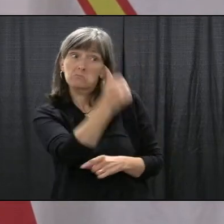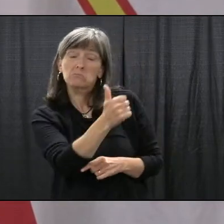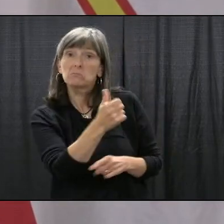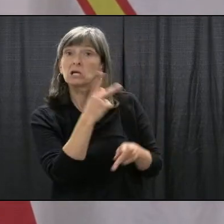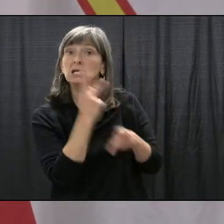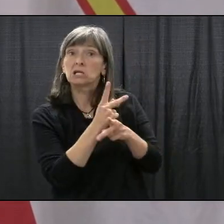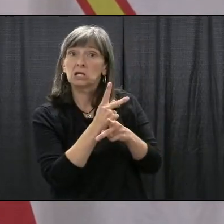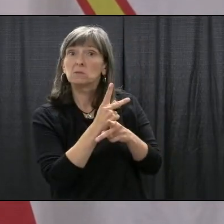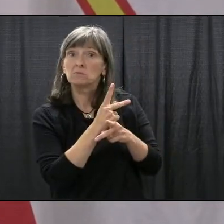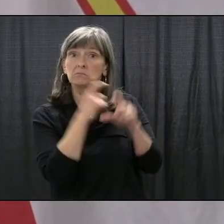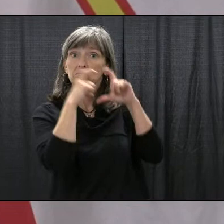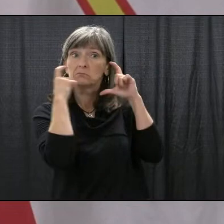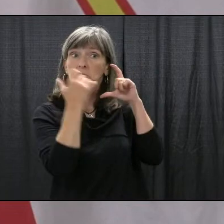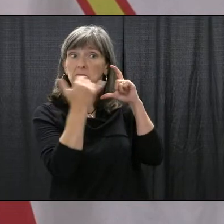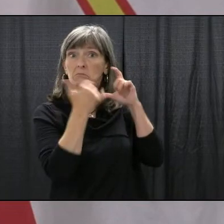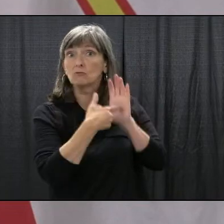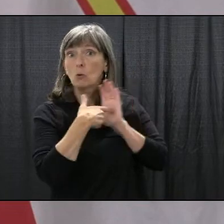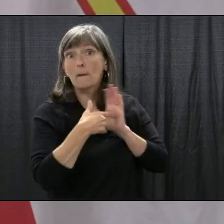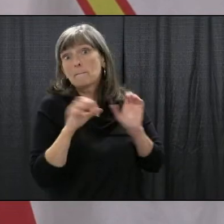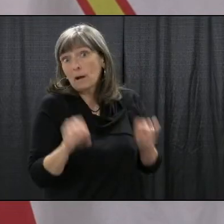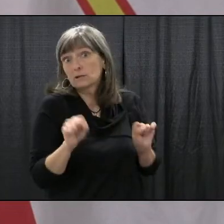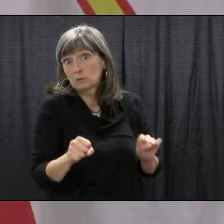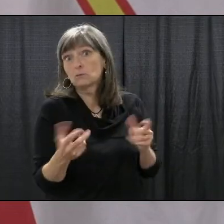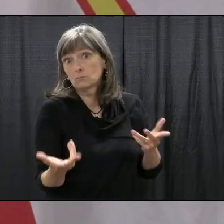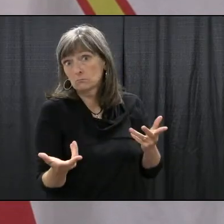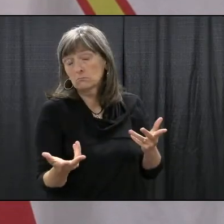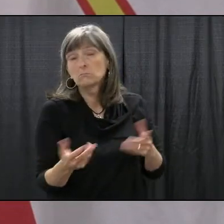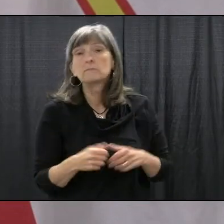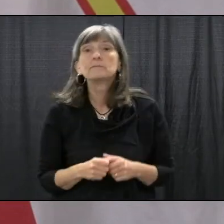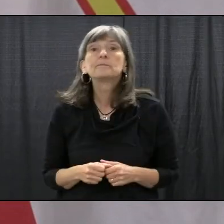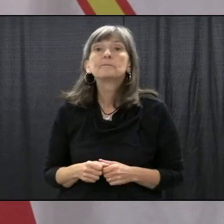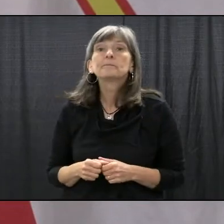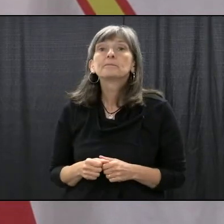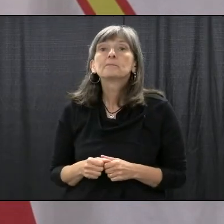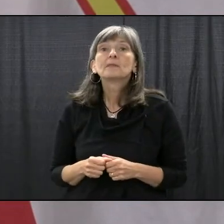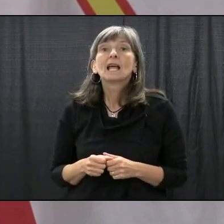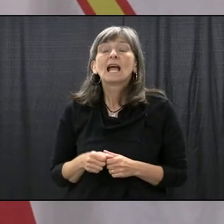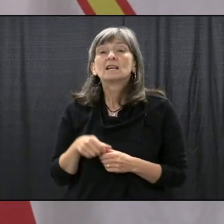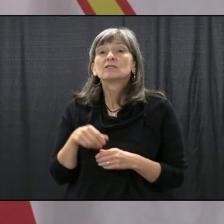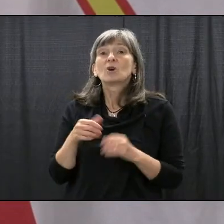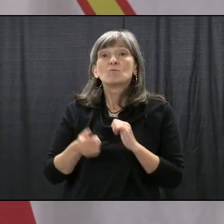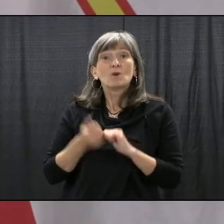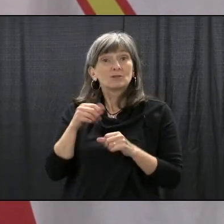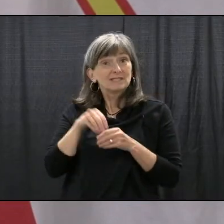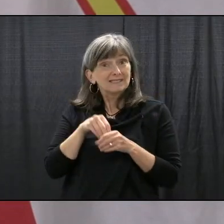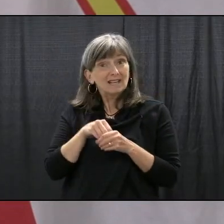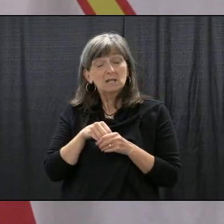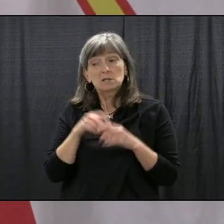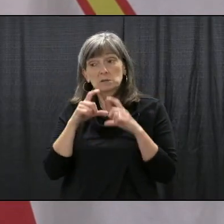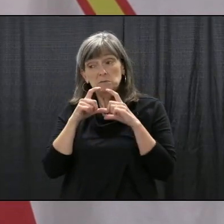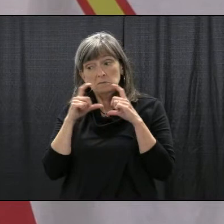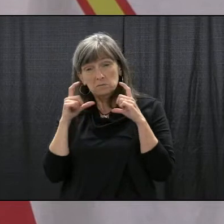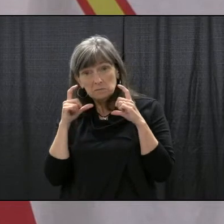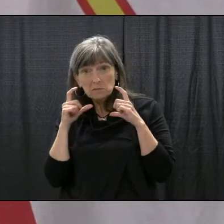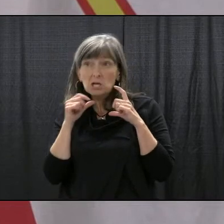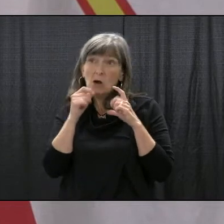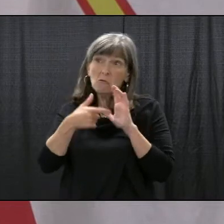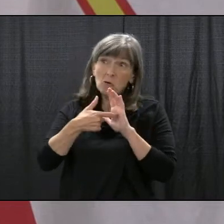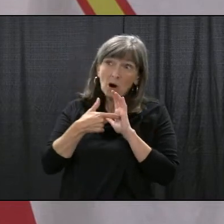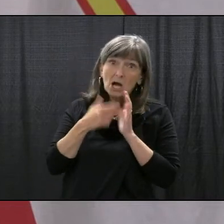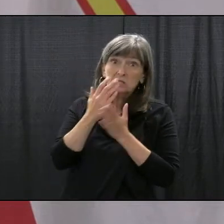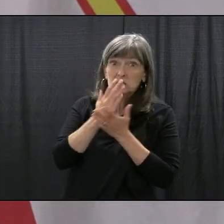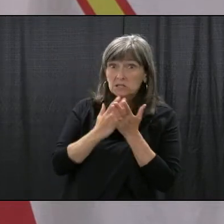their own COVID policies. And while not required in most public indoor spaces, masking is still strongly